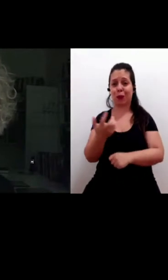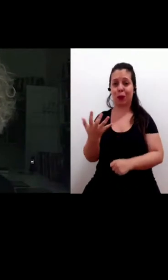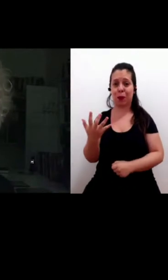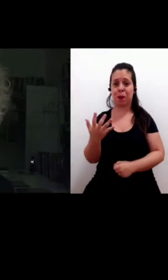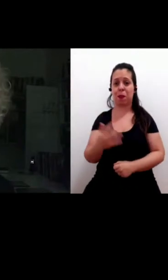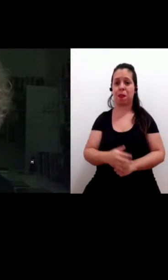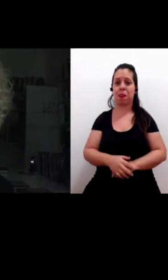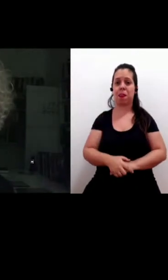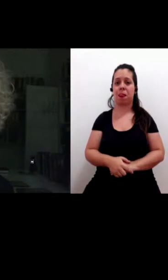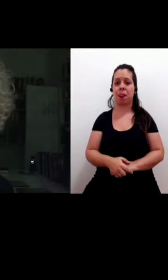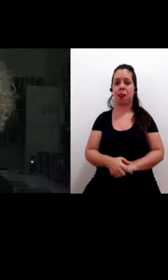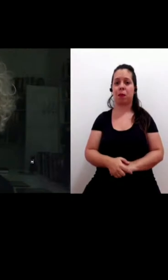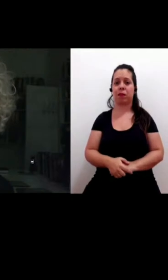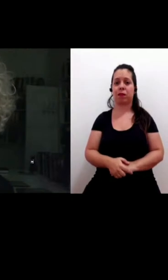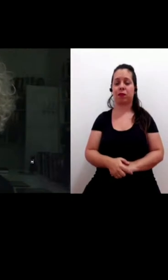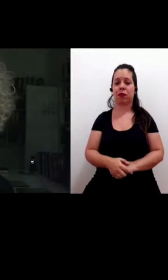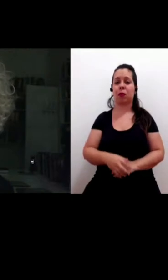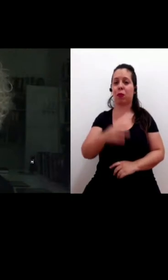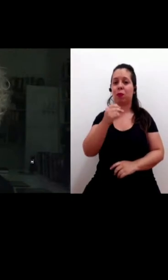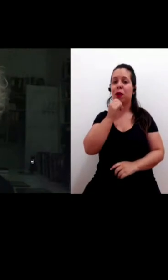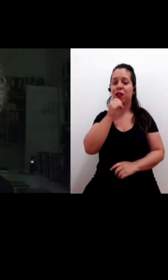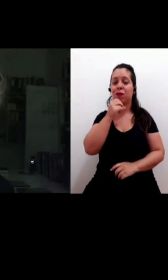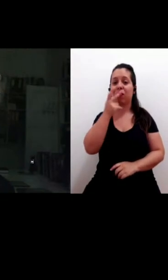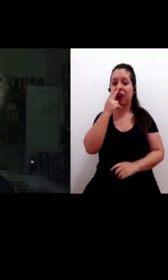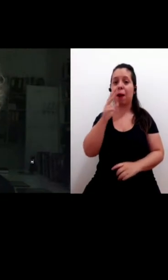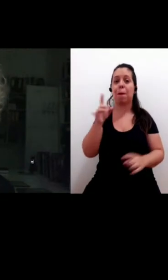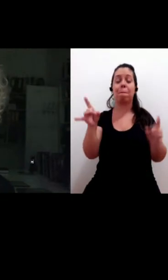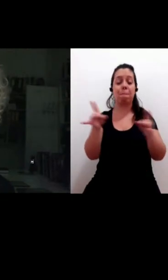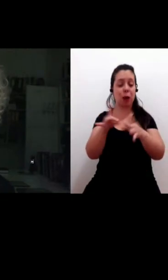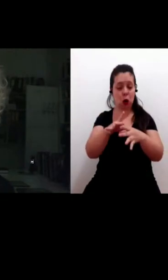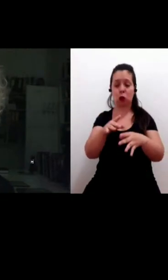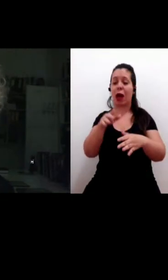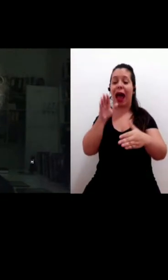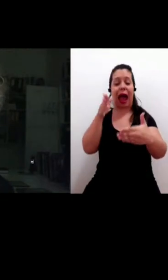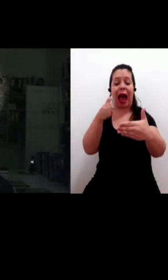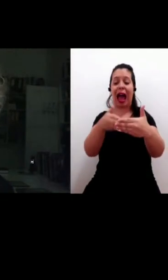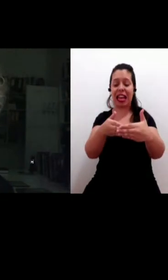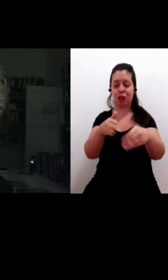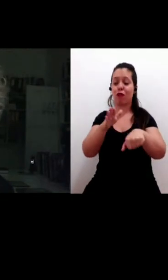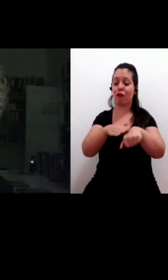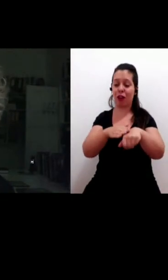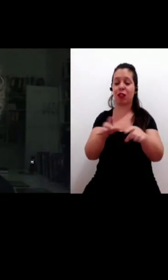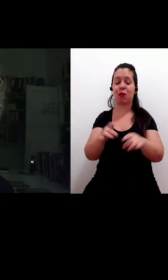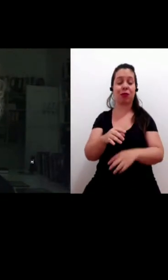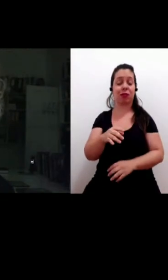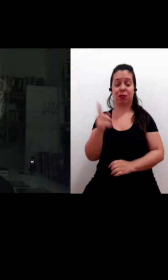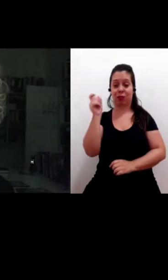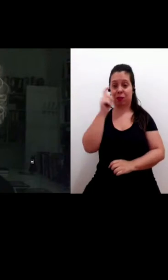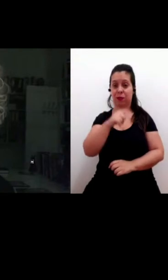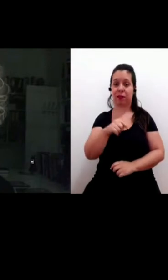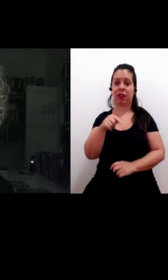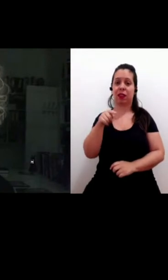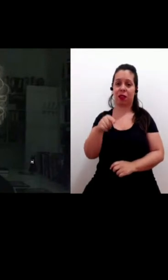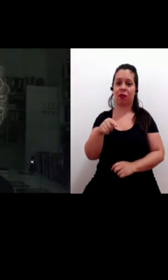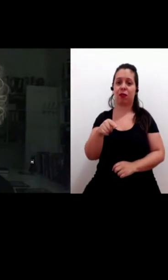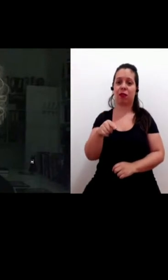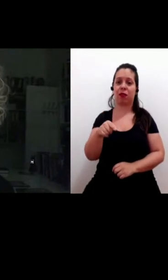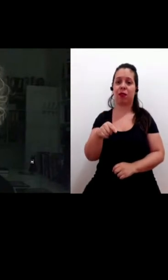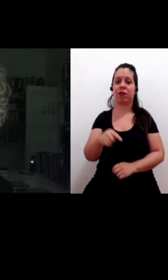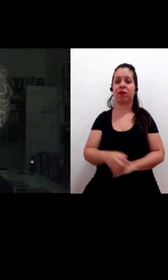filmography, say, hey, that's his filmography up to them. After Women Make Film that we just saw at It's So True, you